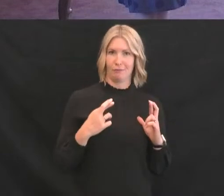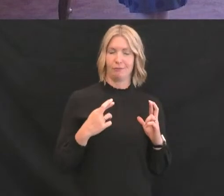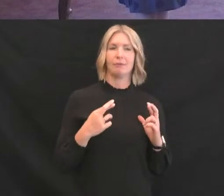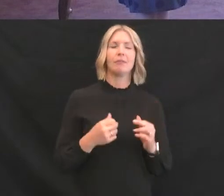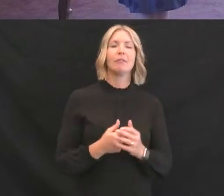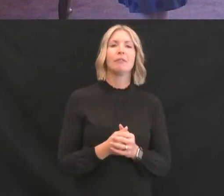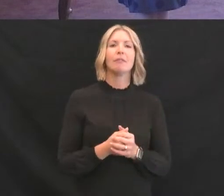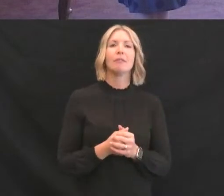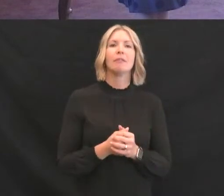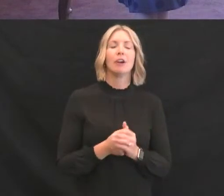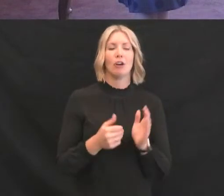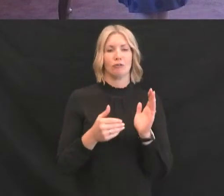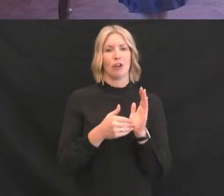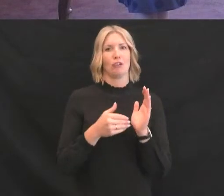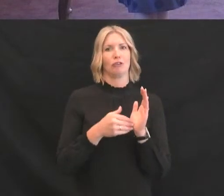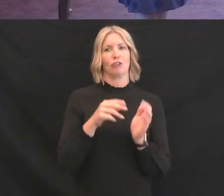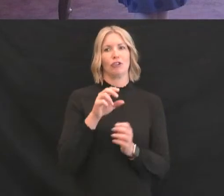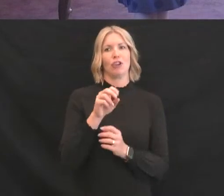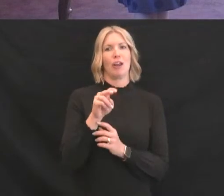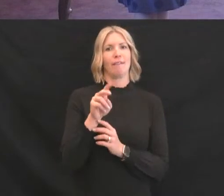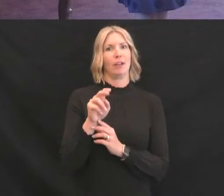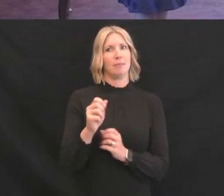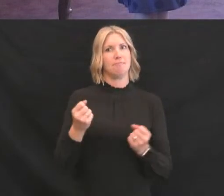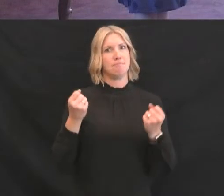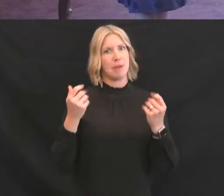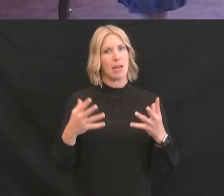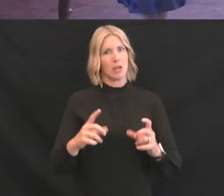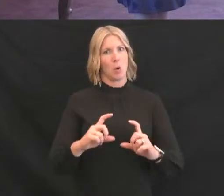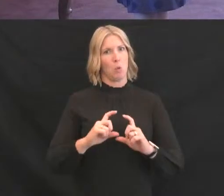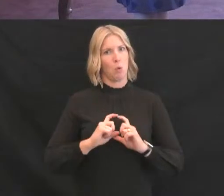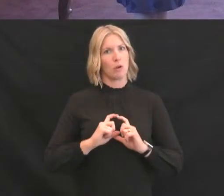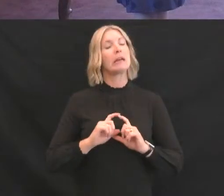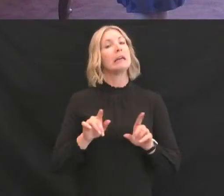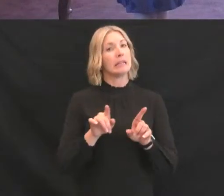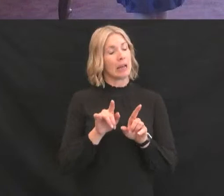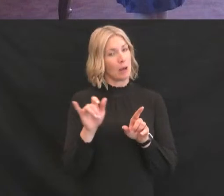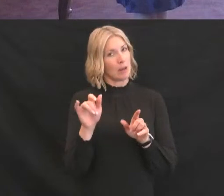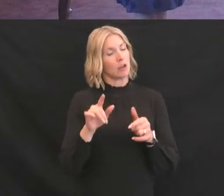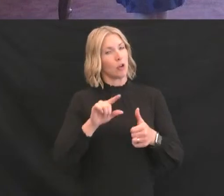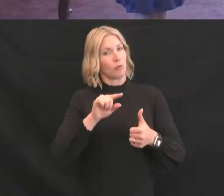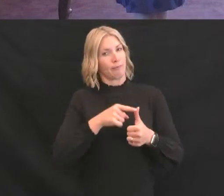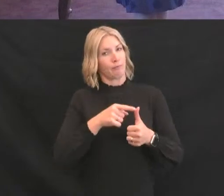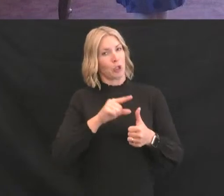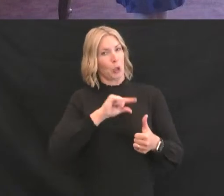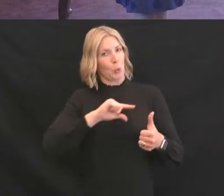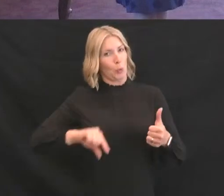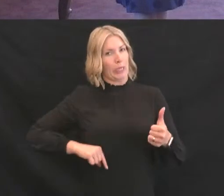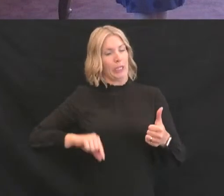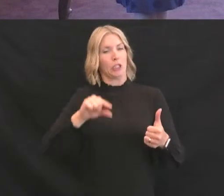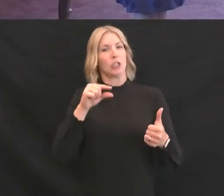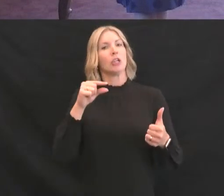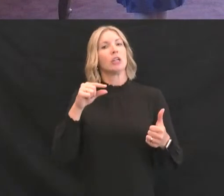the recipient of many awards, including the Queen Elizabeth II Golden Jubilee Medal for the contribution to the promotion of heart